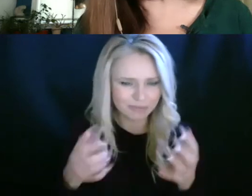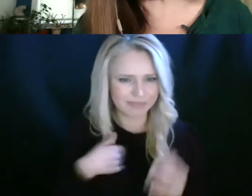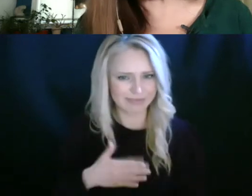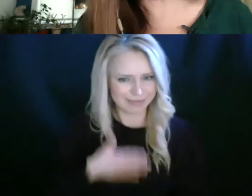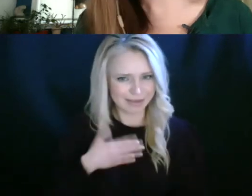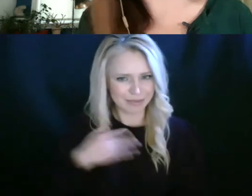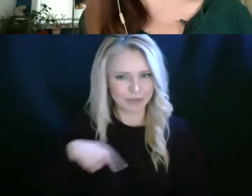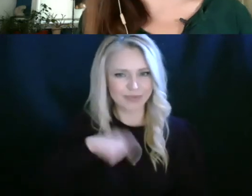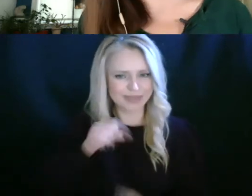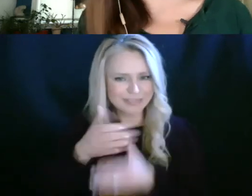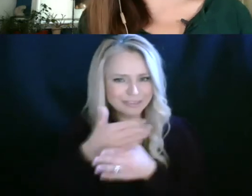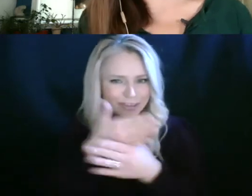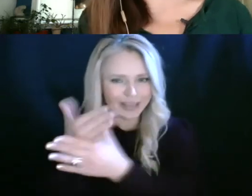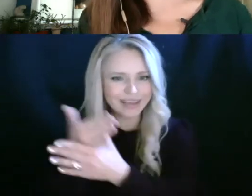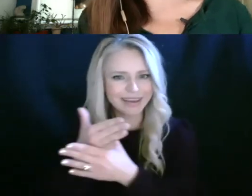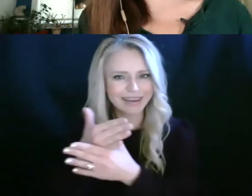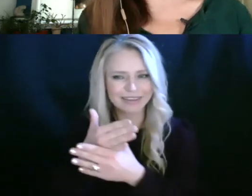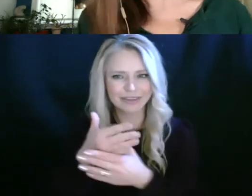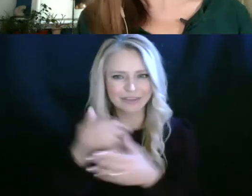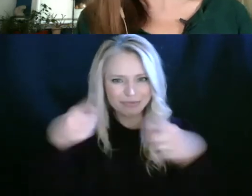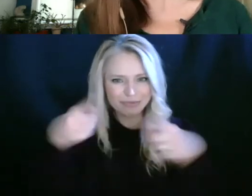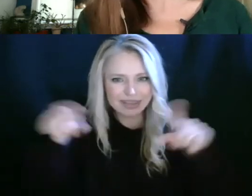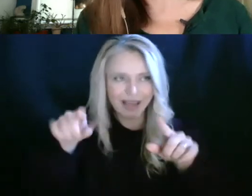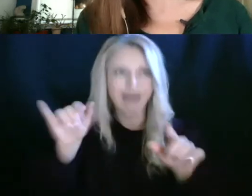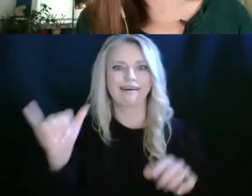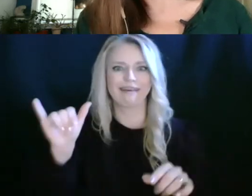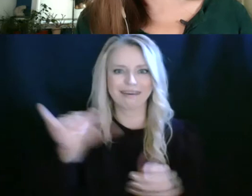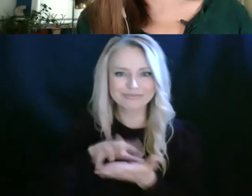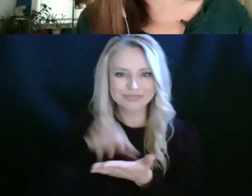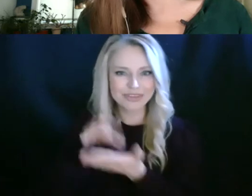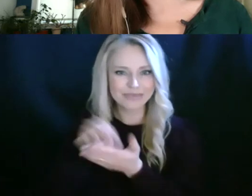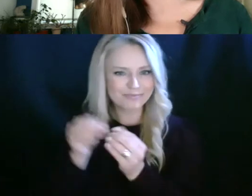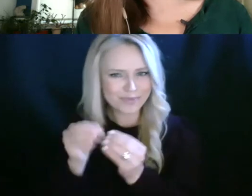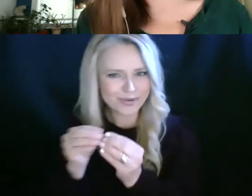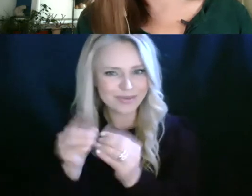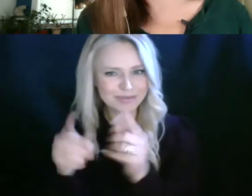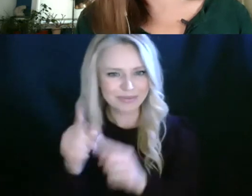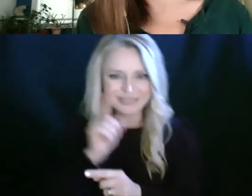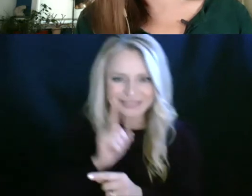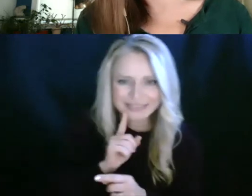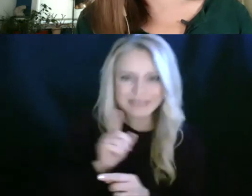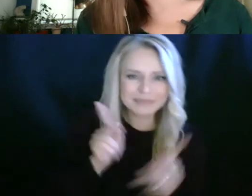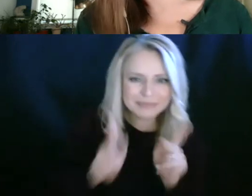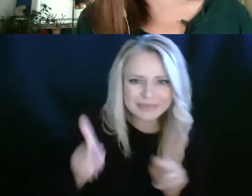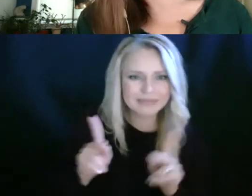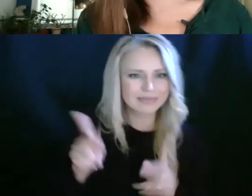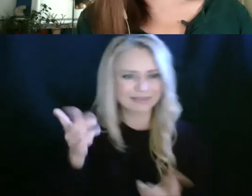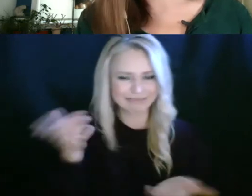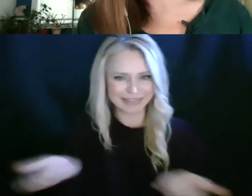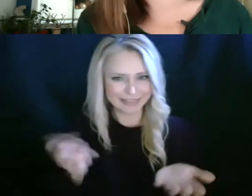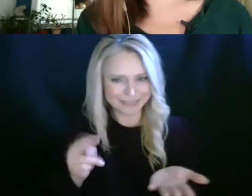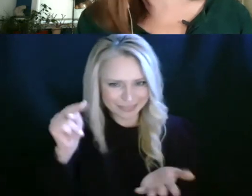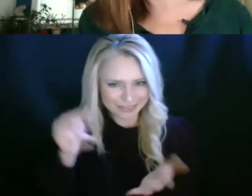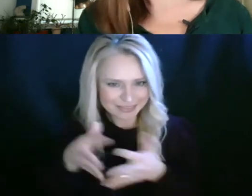Oh, well, thank you very much for, allowing us to share and being involved and helping people to learn more about